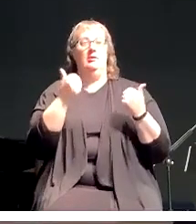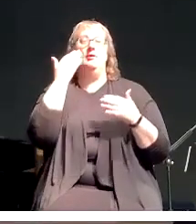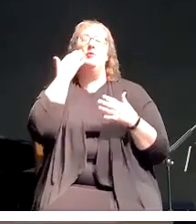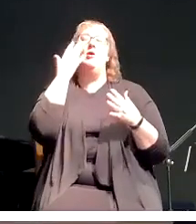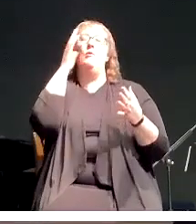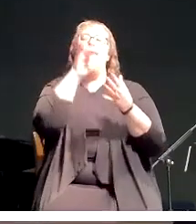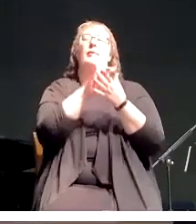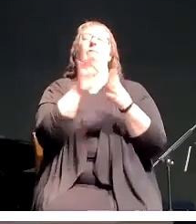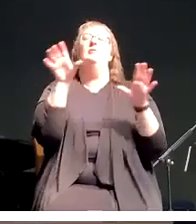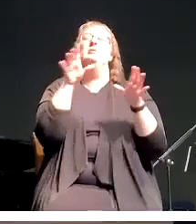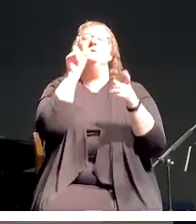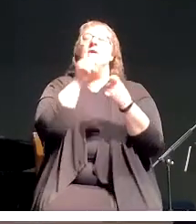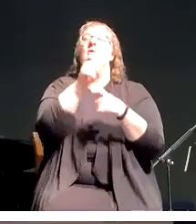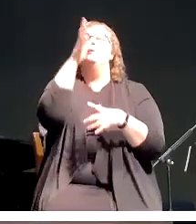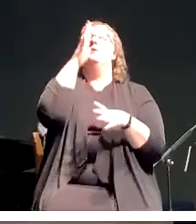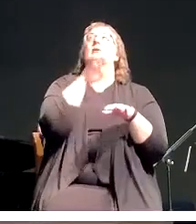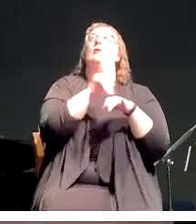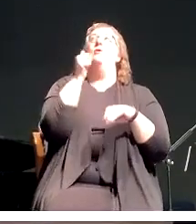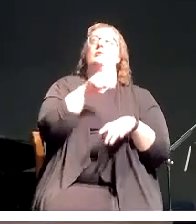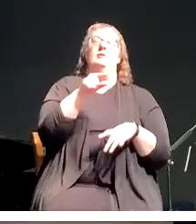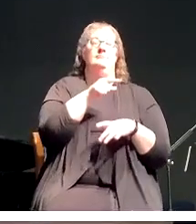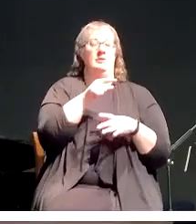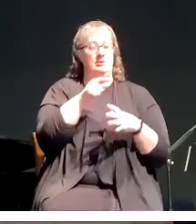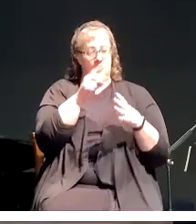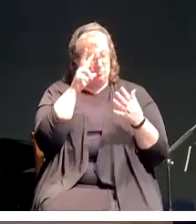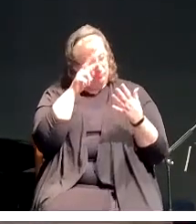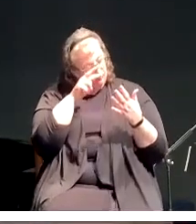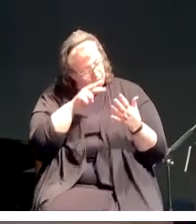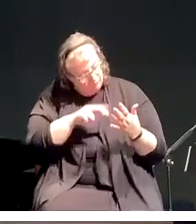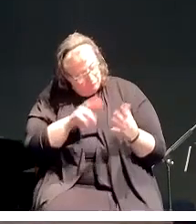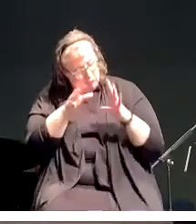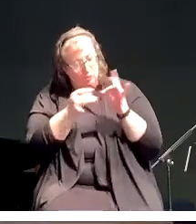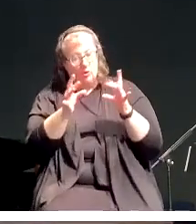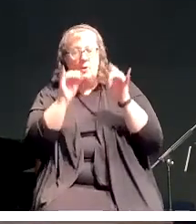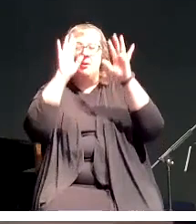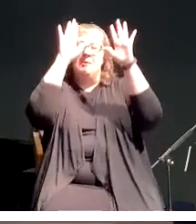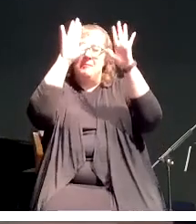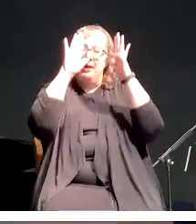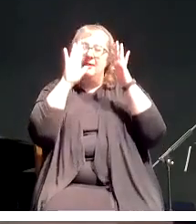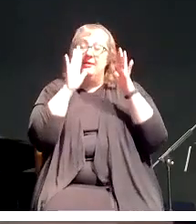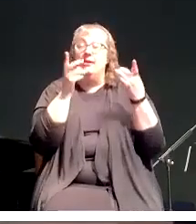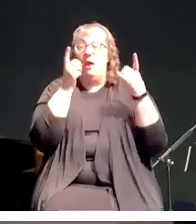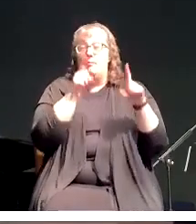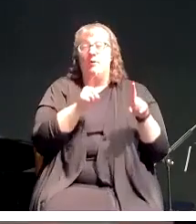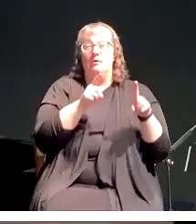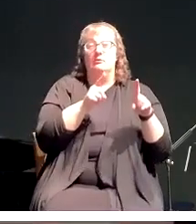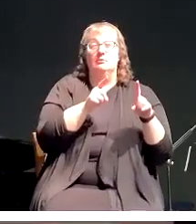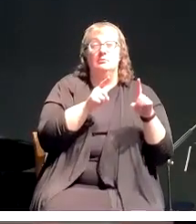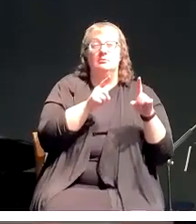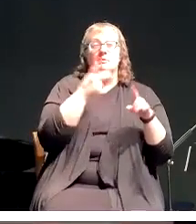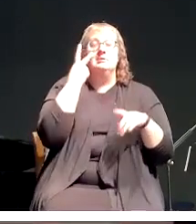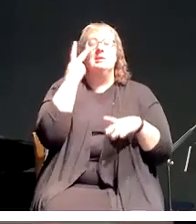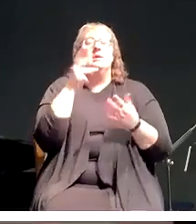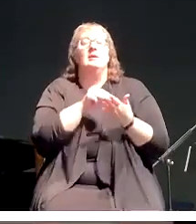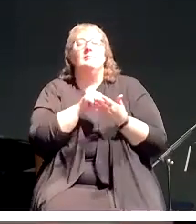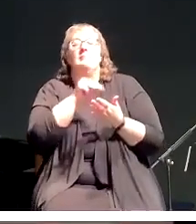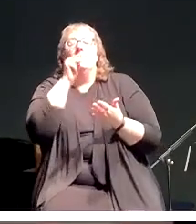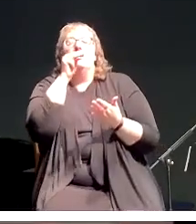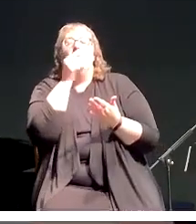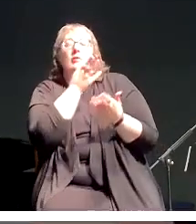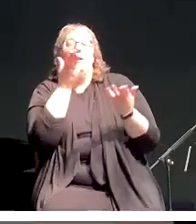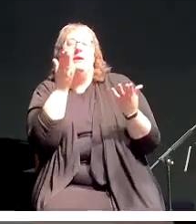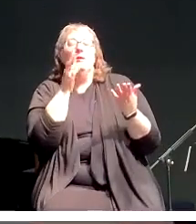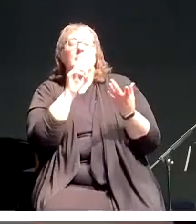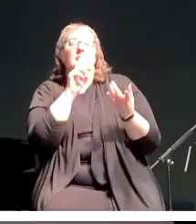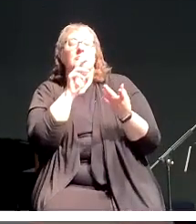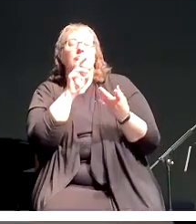called them to do. And as we went through these stories, some really amazing things did happen, and we got to see some miracles and things that